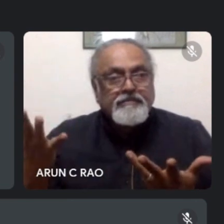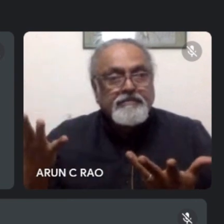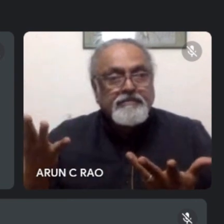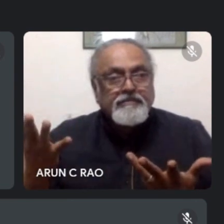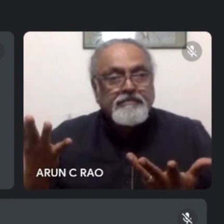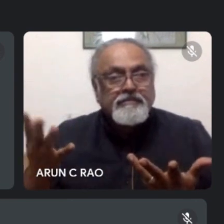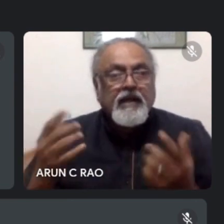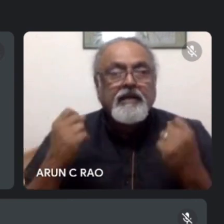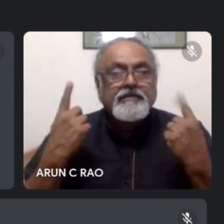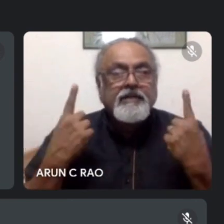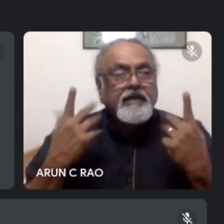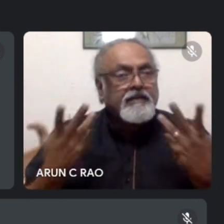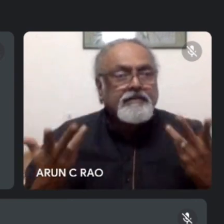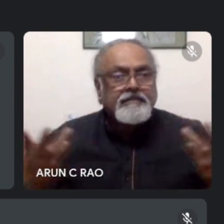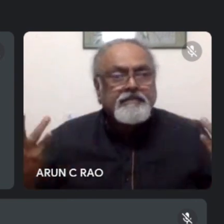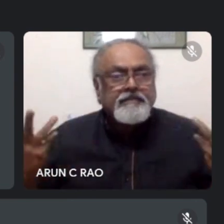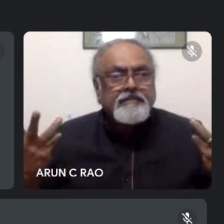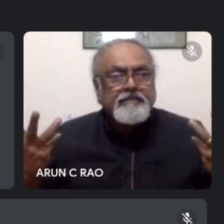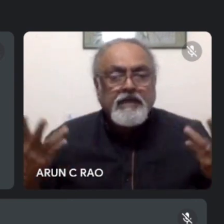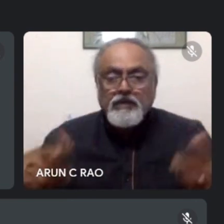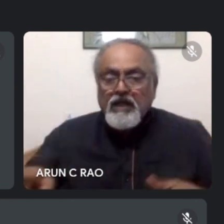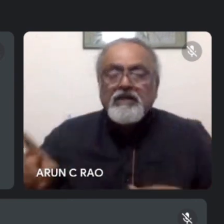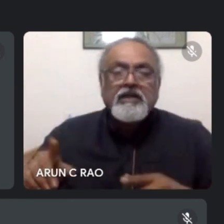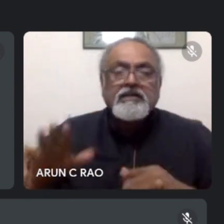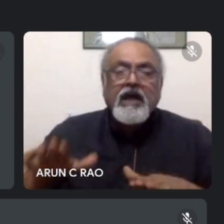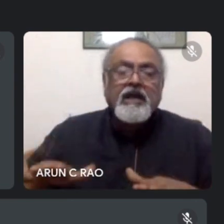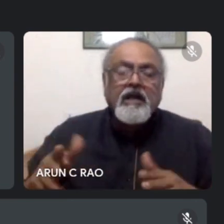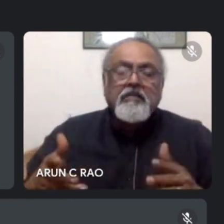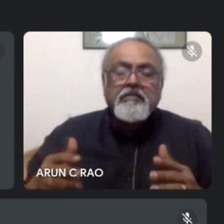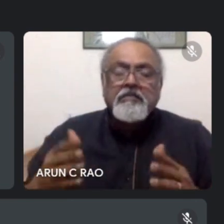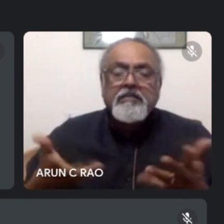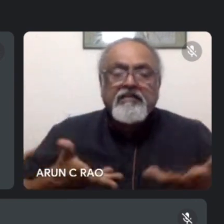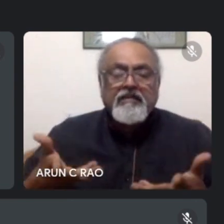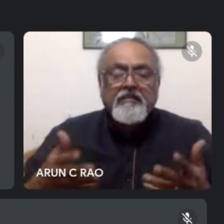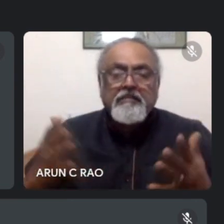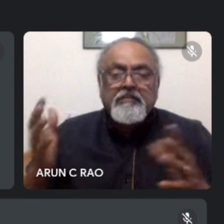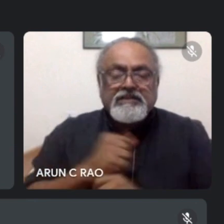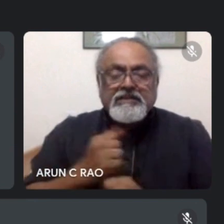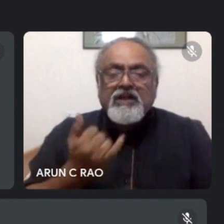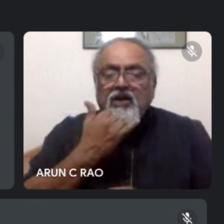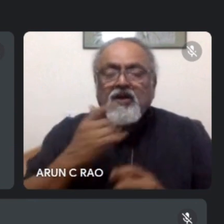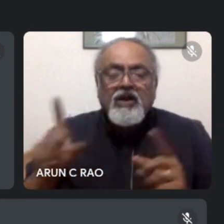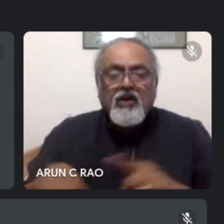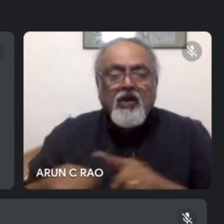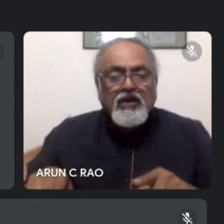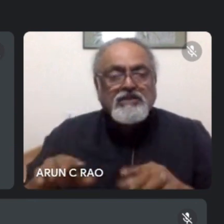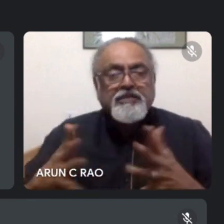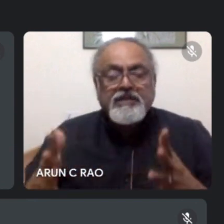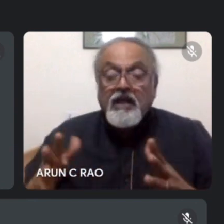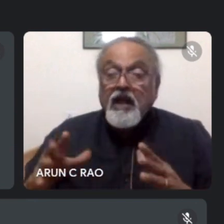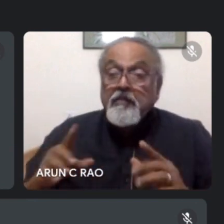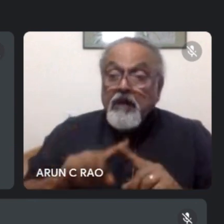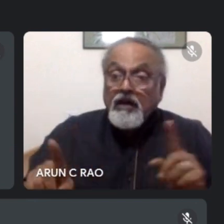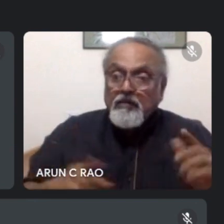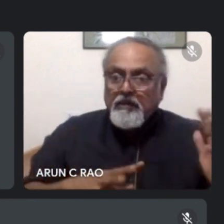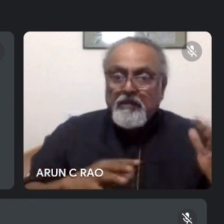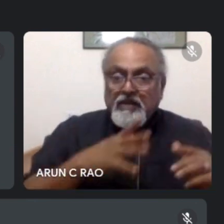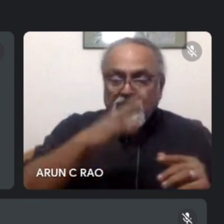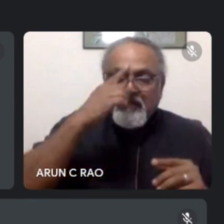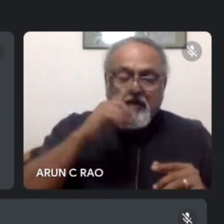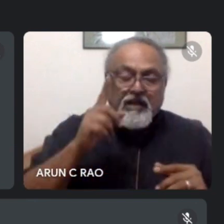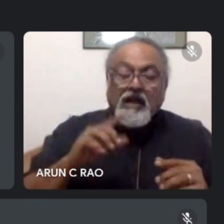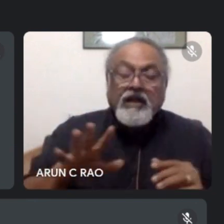her, the child is misbehaved, they are they behave really bad with the child. It's extremely